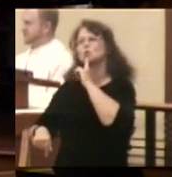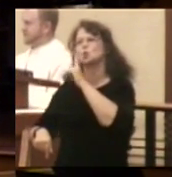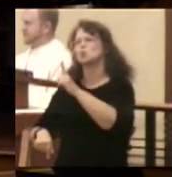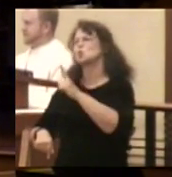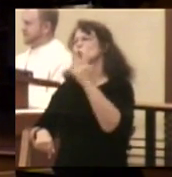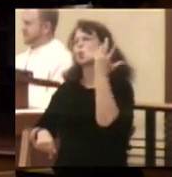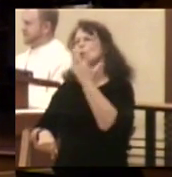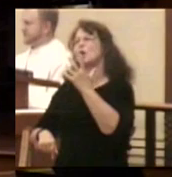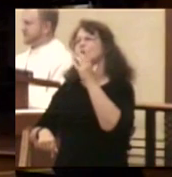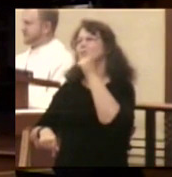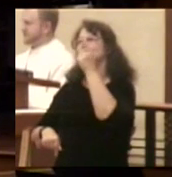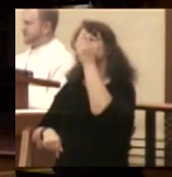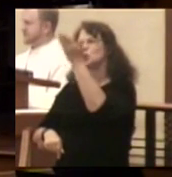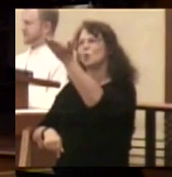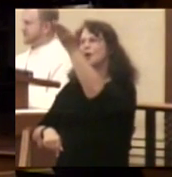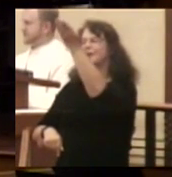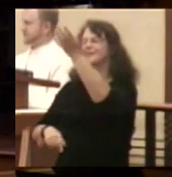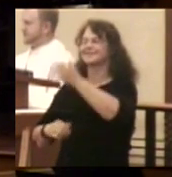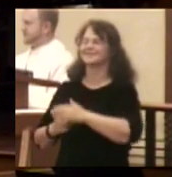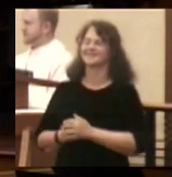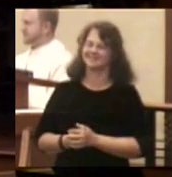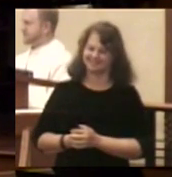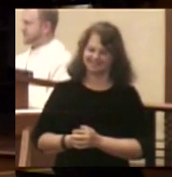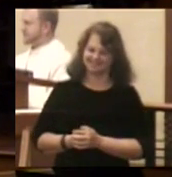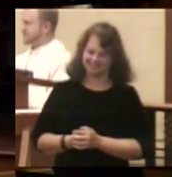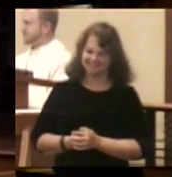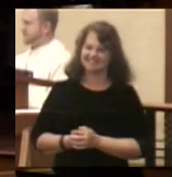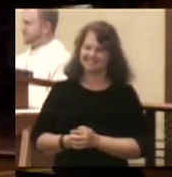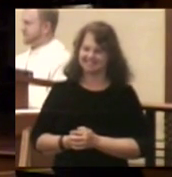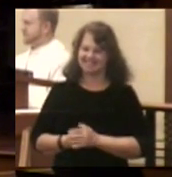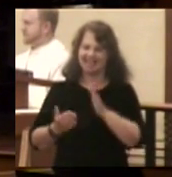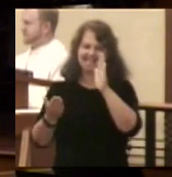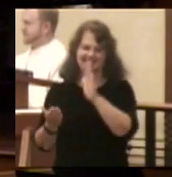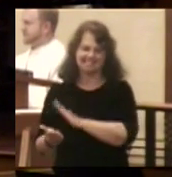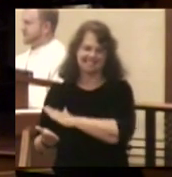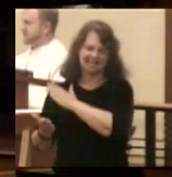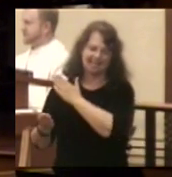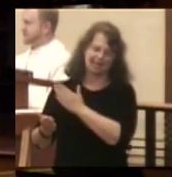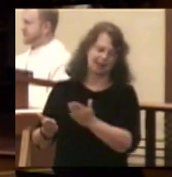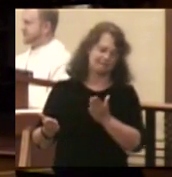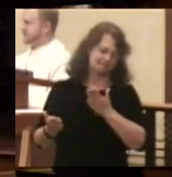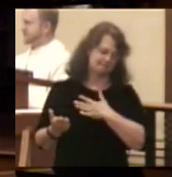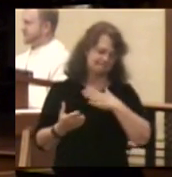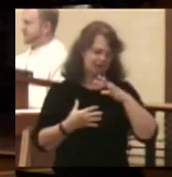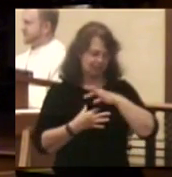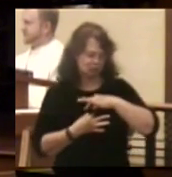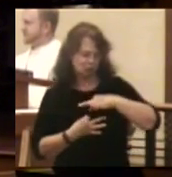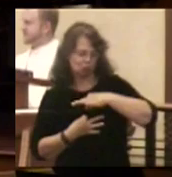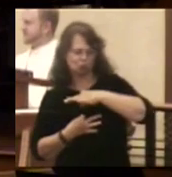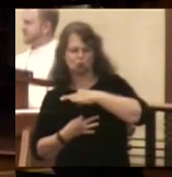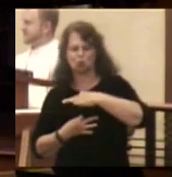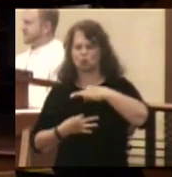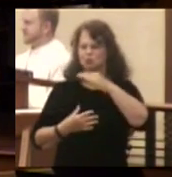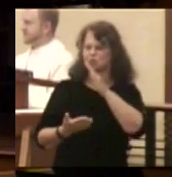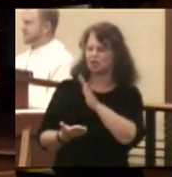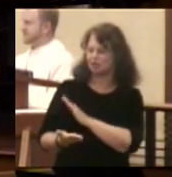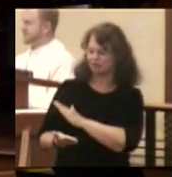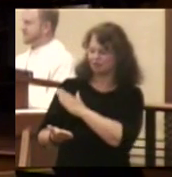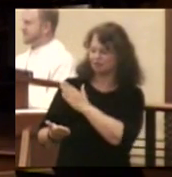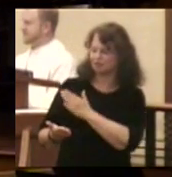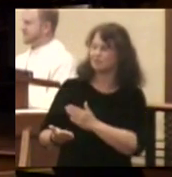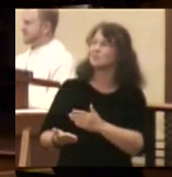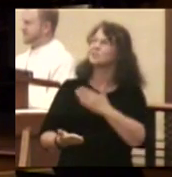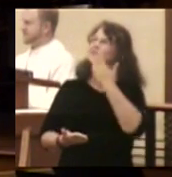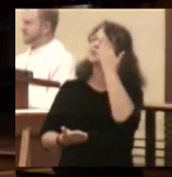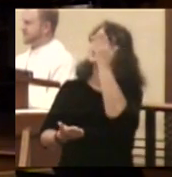thou art. Then sings my soul, my